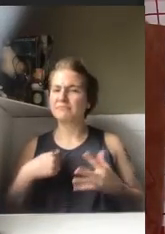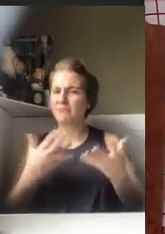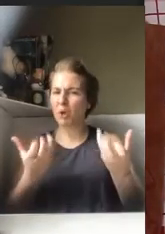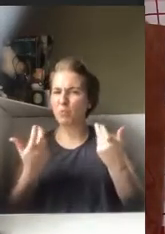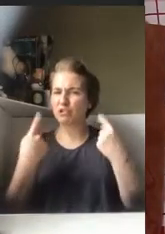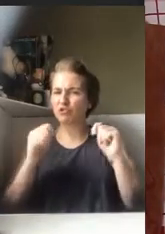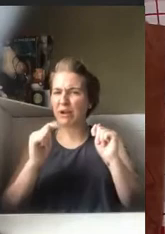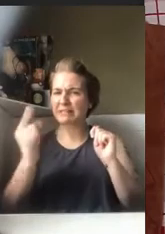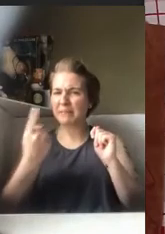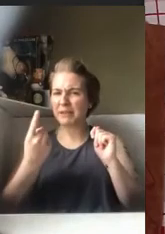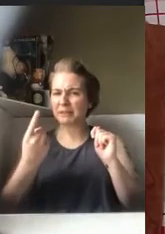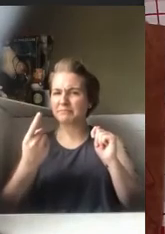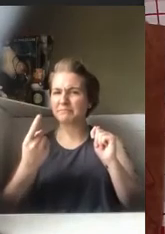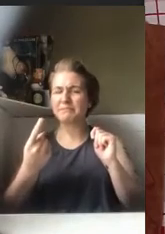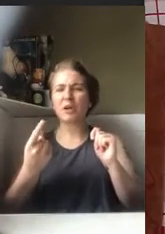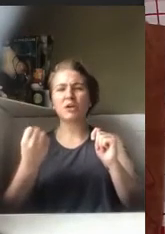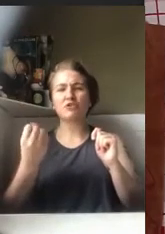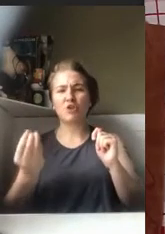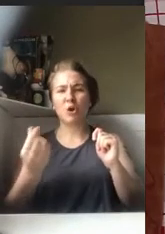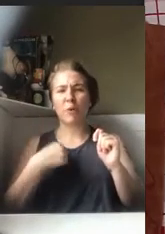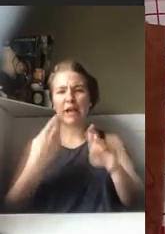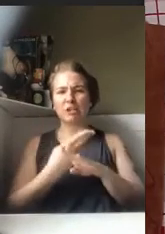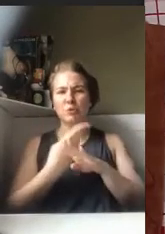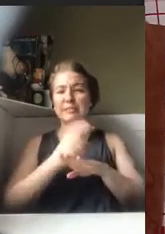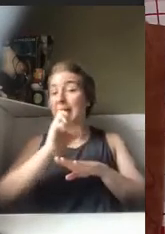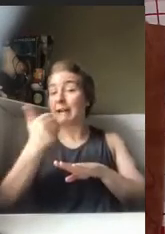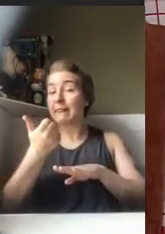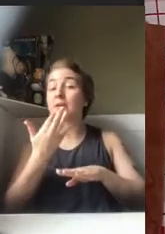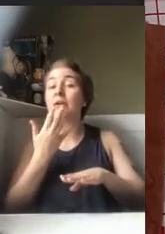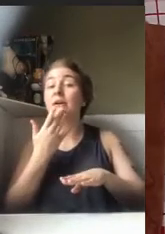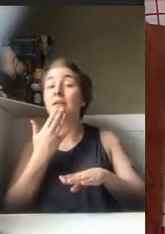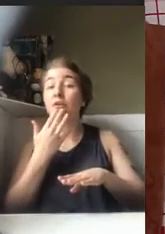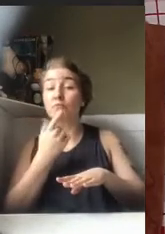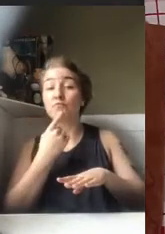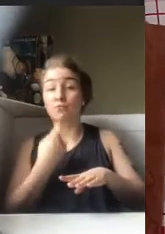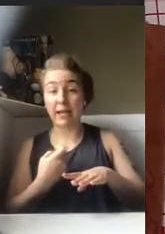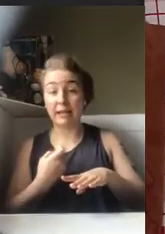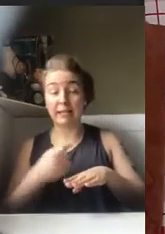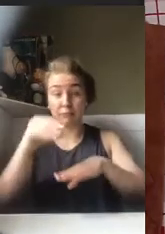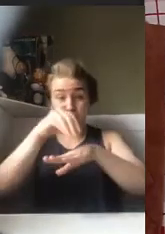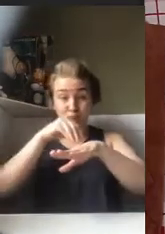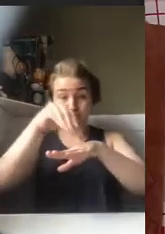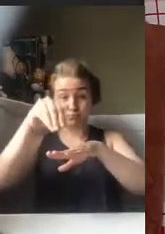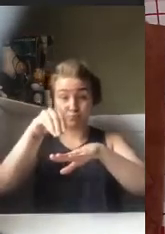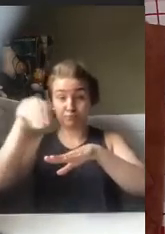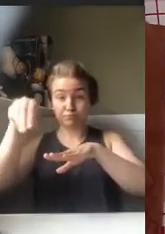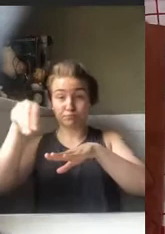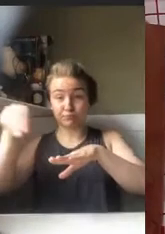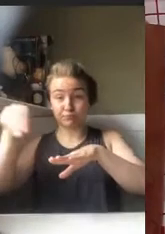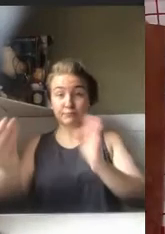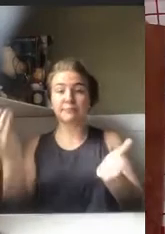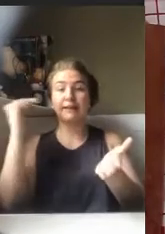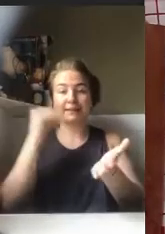I wanted to experiment, so I used the side of a red crayon and went over it a second time.